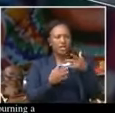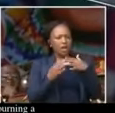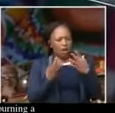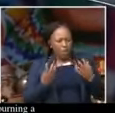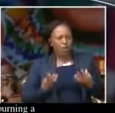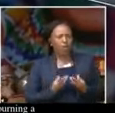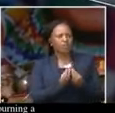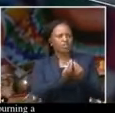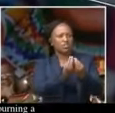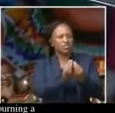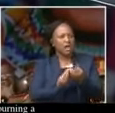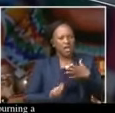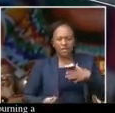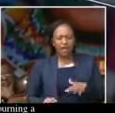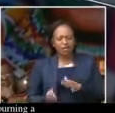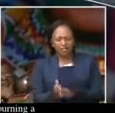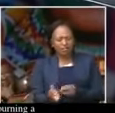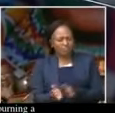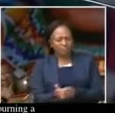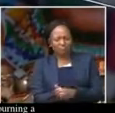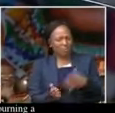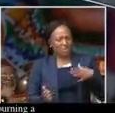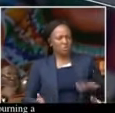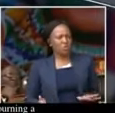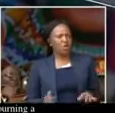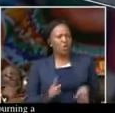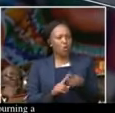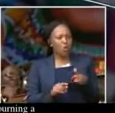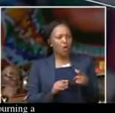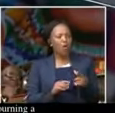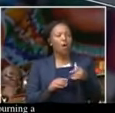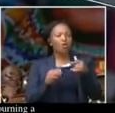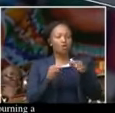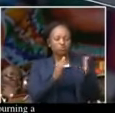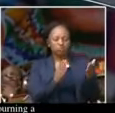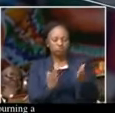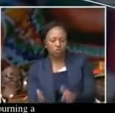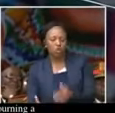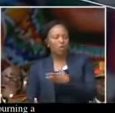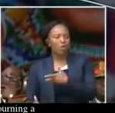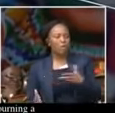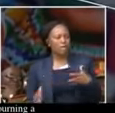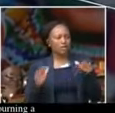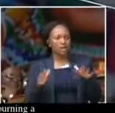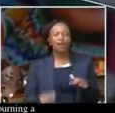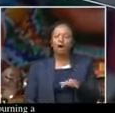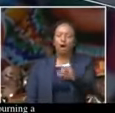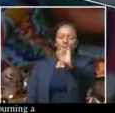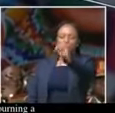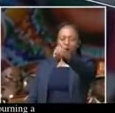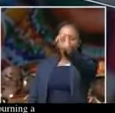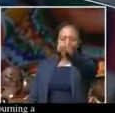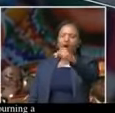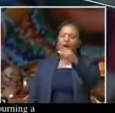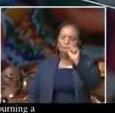Libona, Hakibatli Tel, because Robuluka Masi Chava. Then I knew